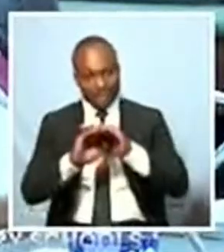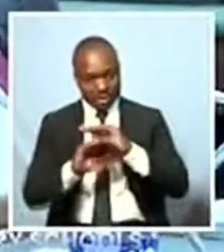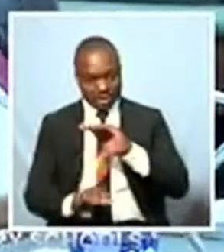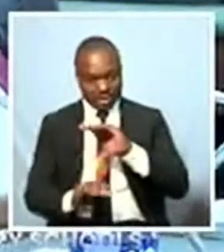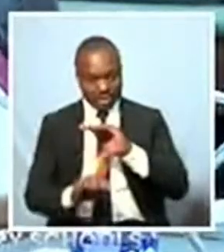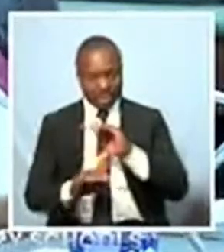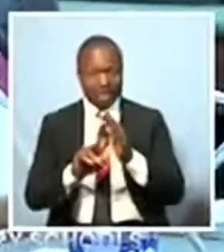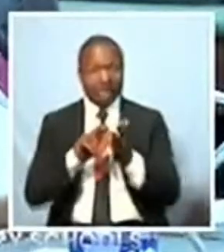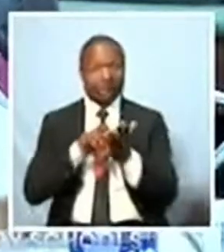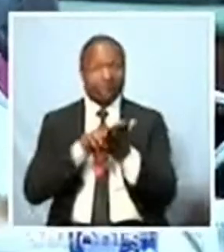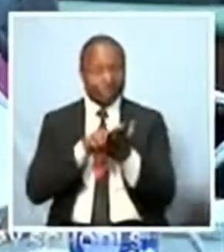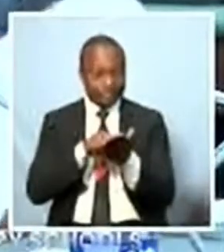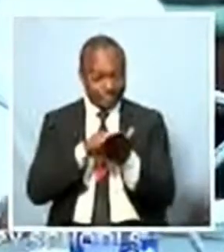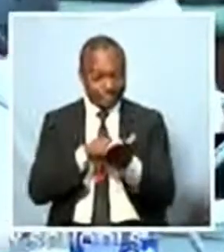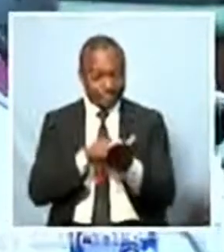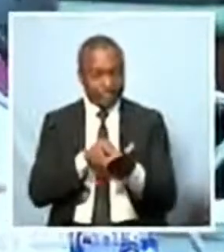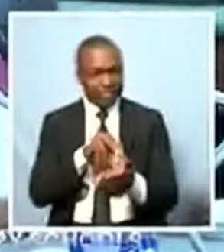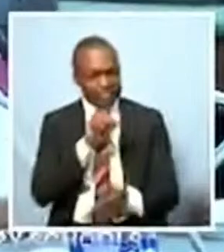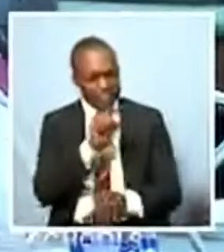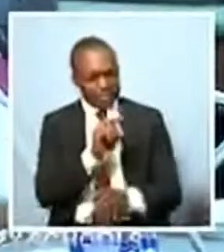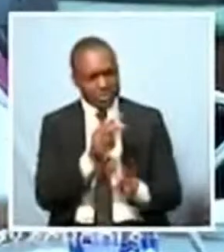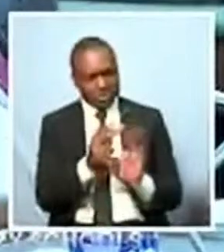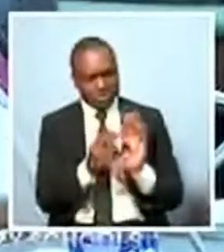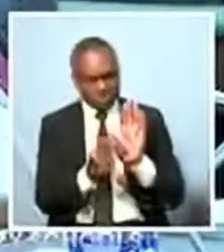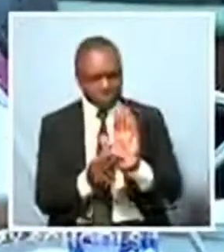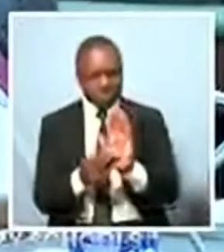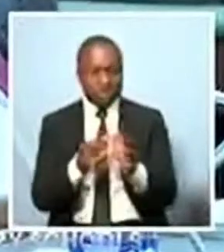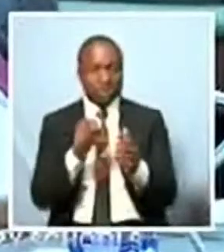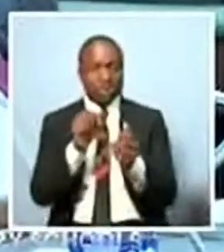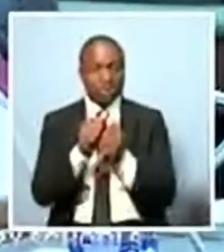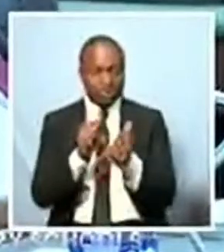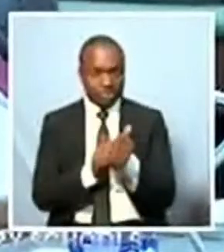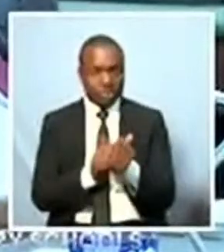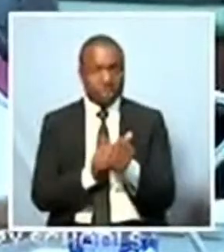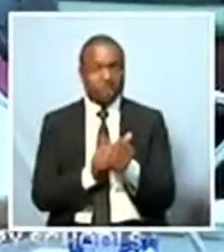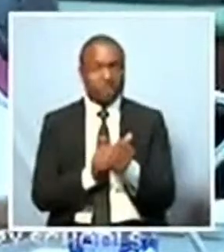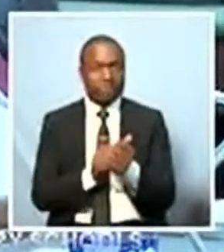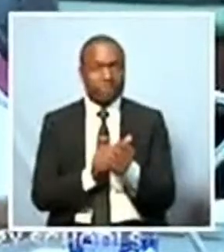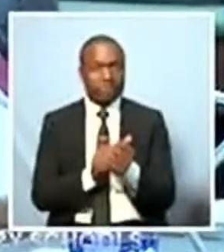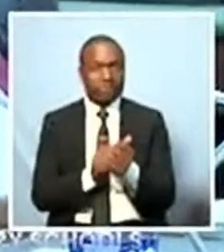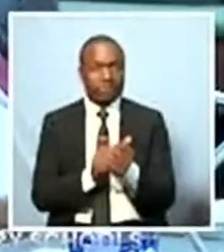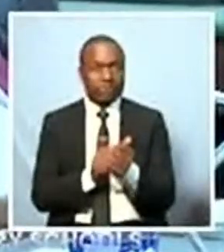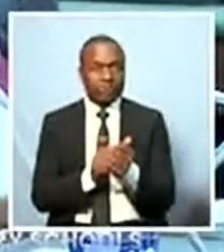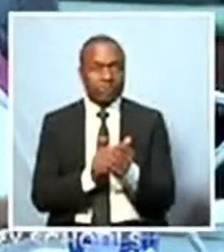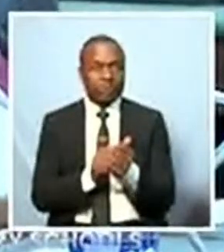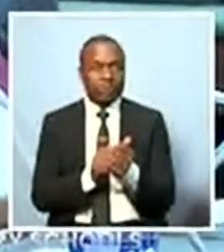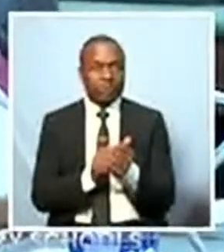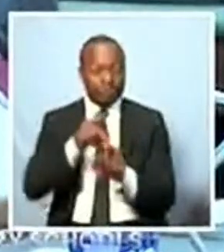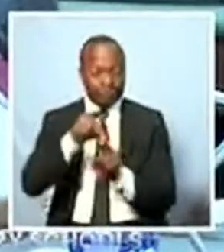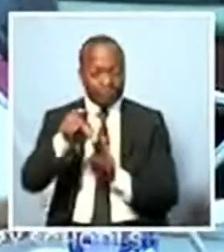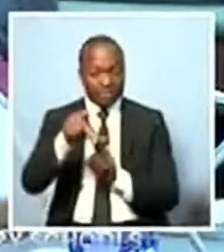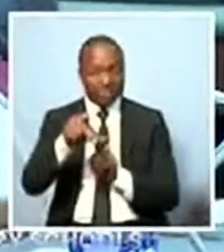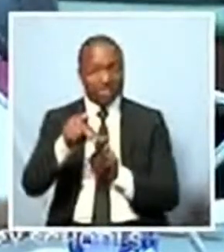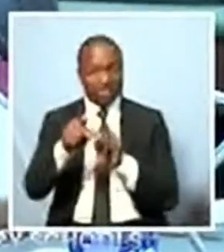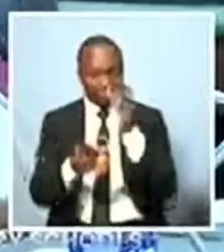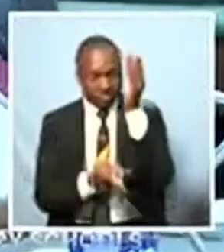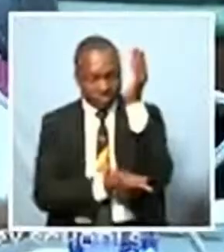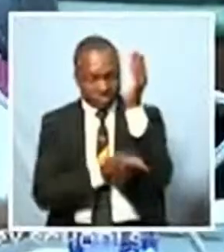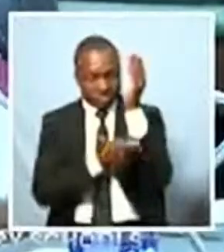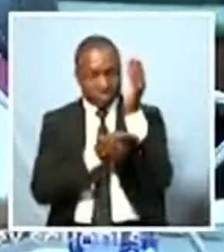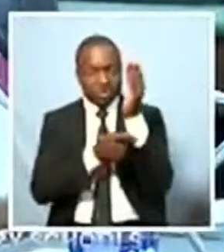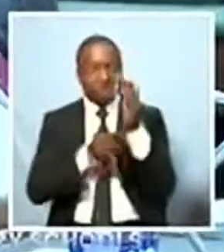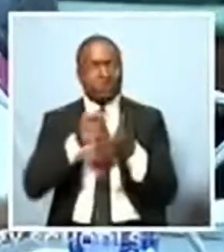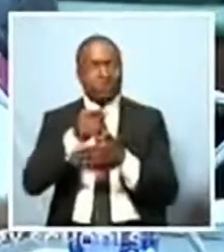the recommendations, you did indicate about professional development. What is it